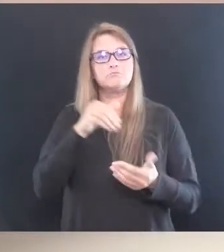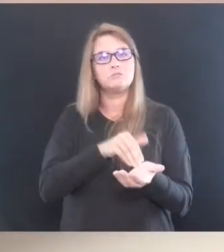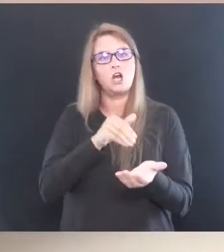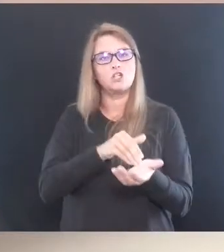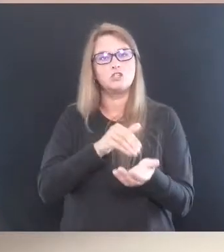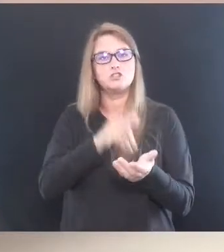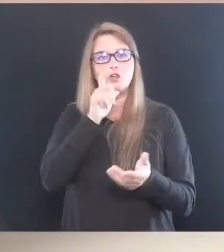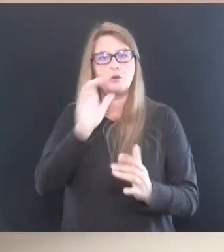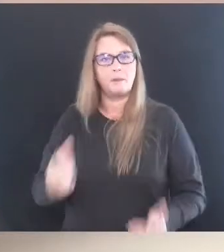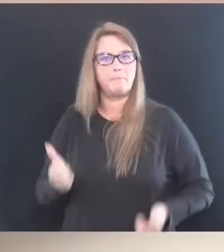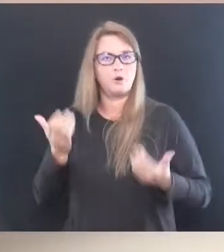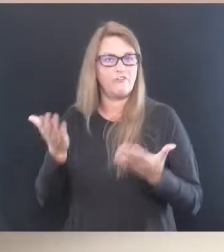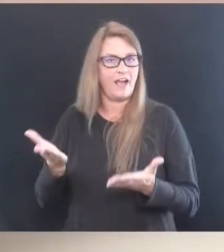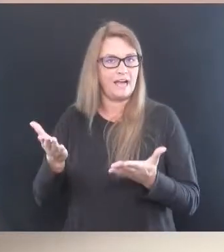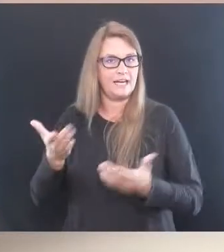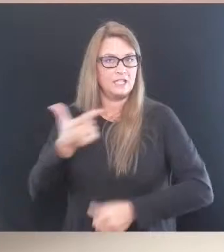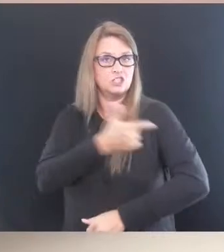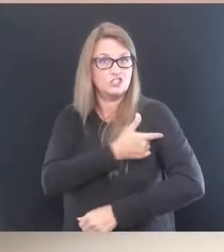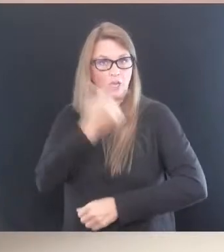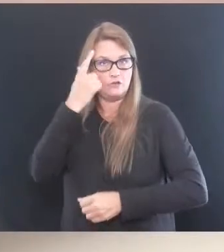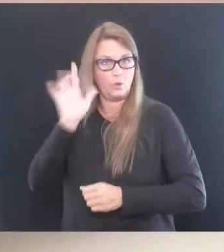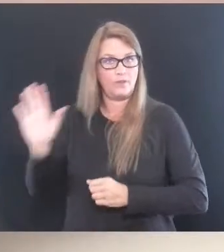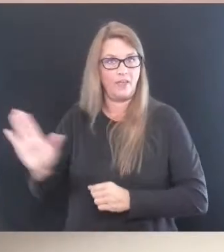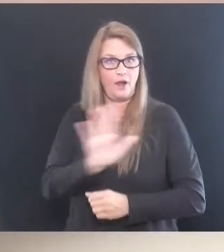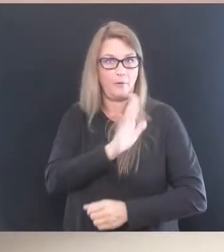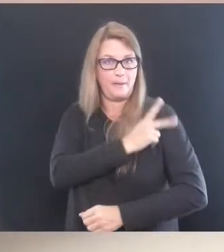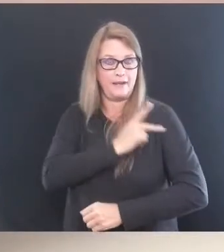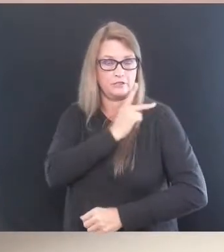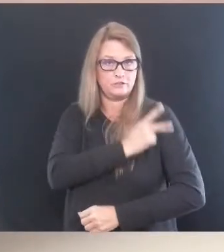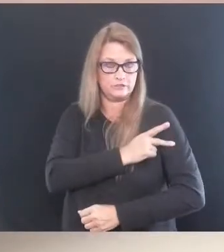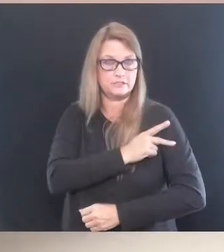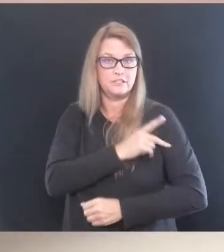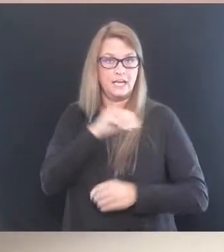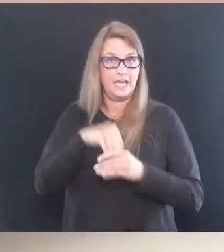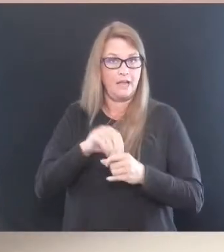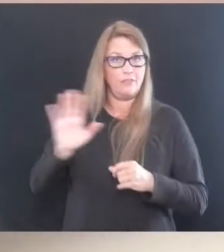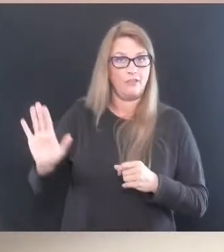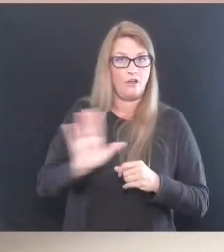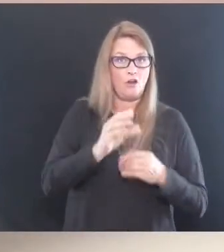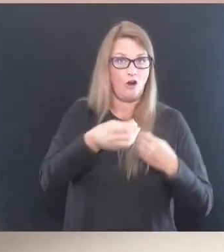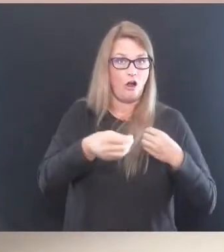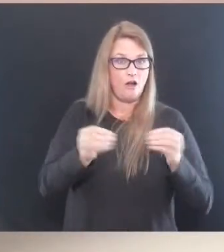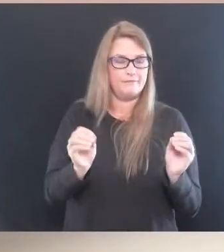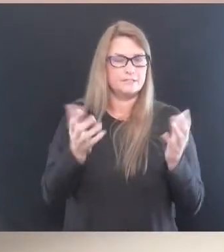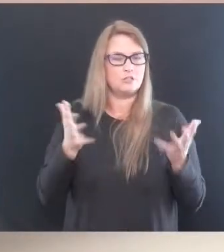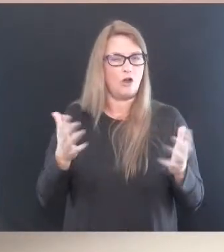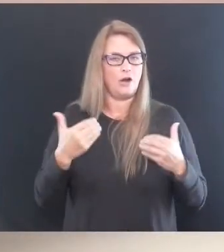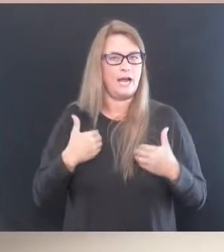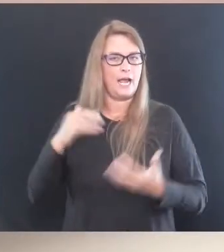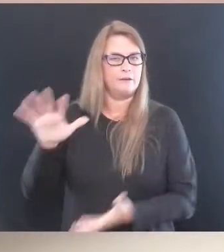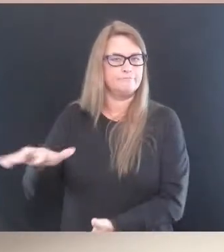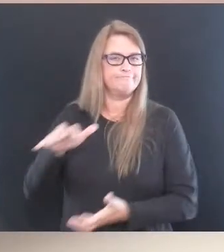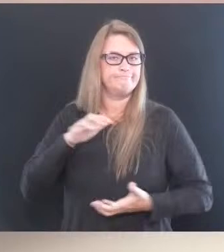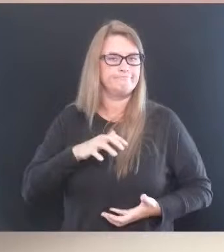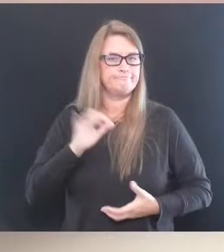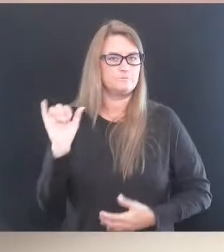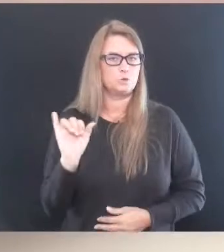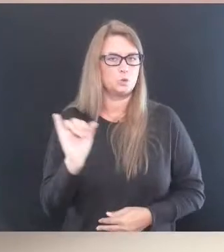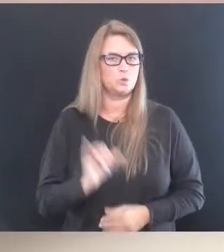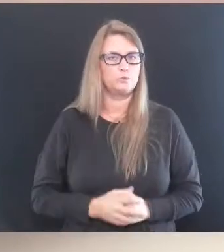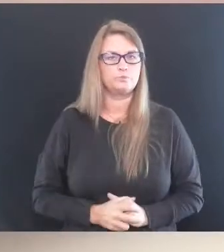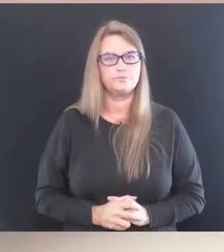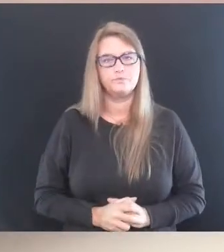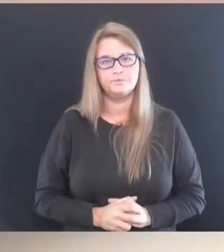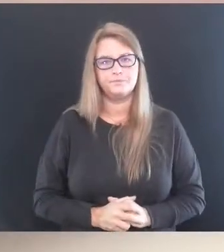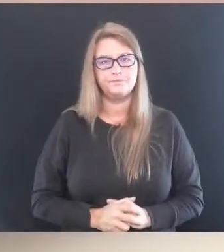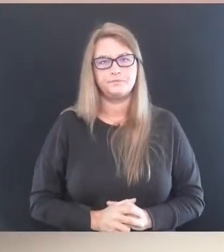been providing shots to their patients in their offices also have those doses available. If you have